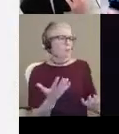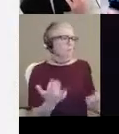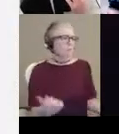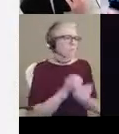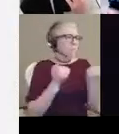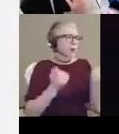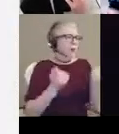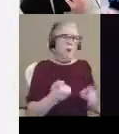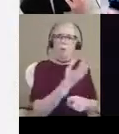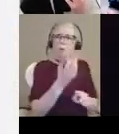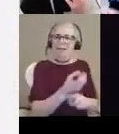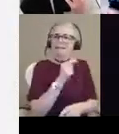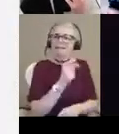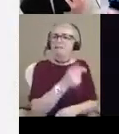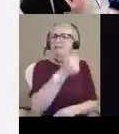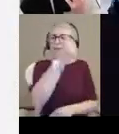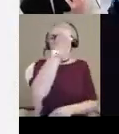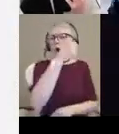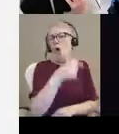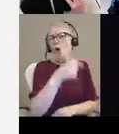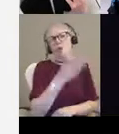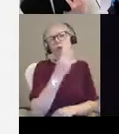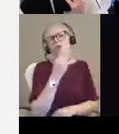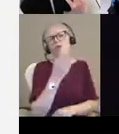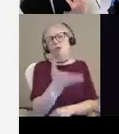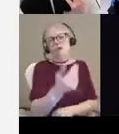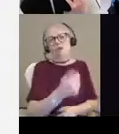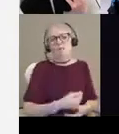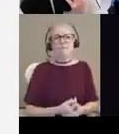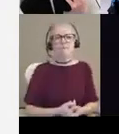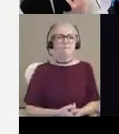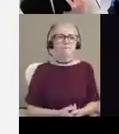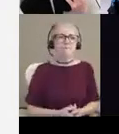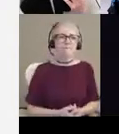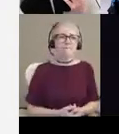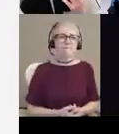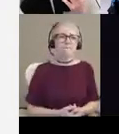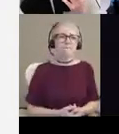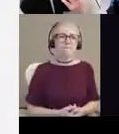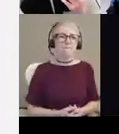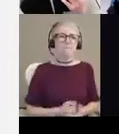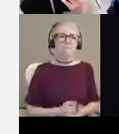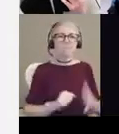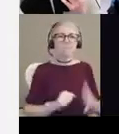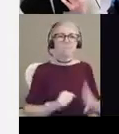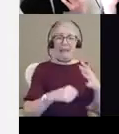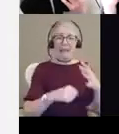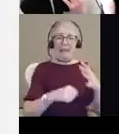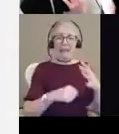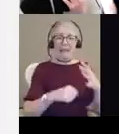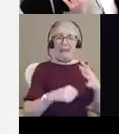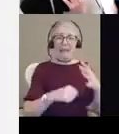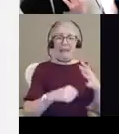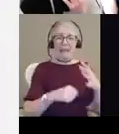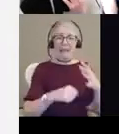PowerPoint presentations, know just how useful this can be. An example here from Evolve, an example of